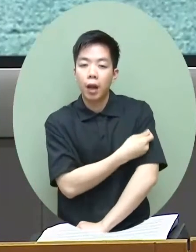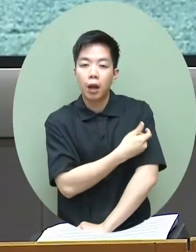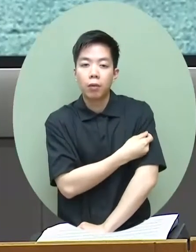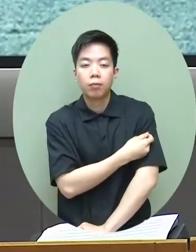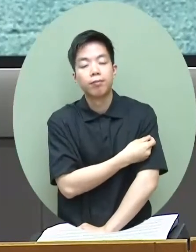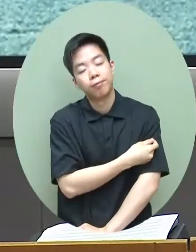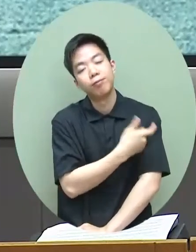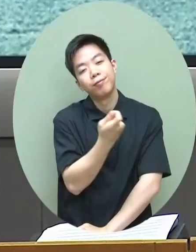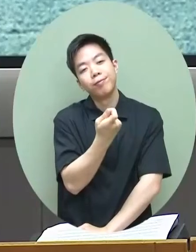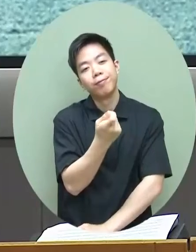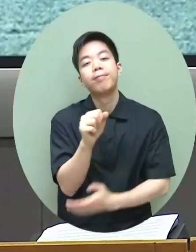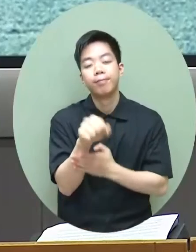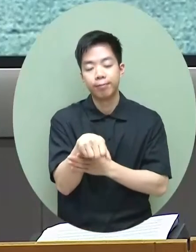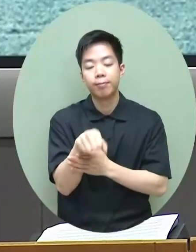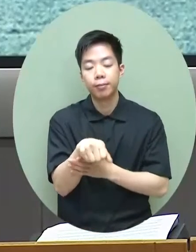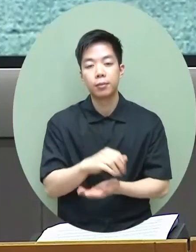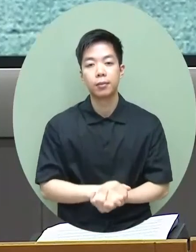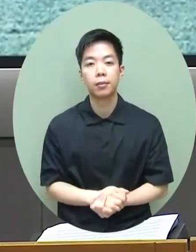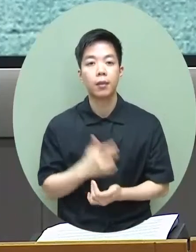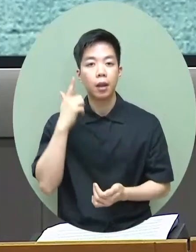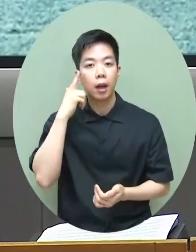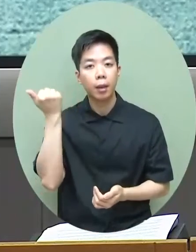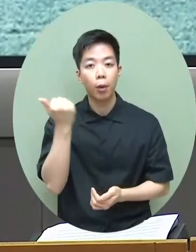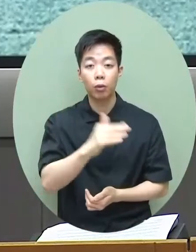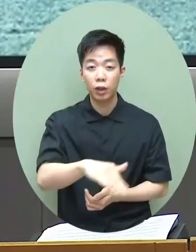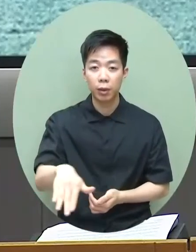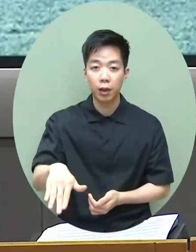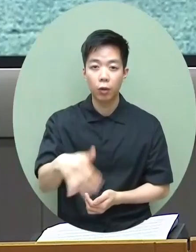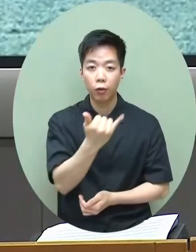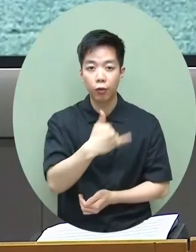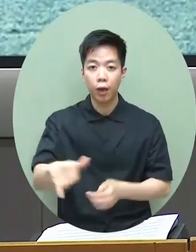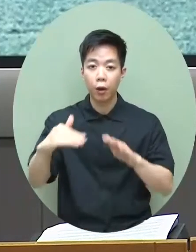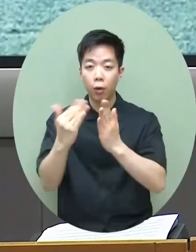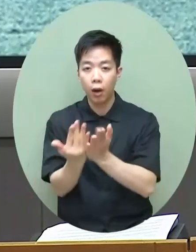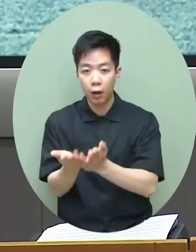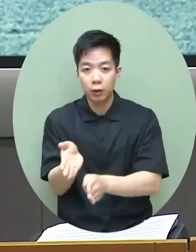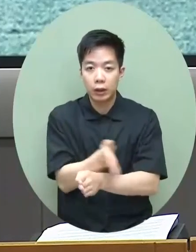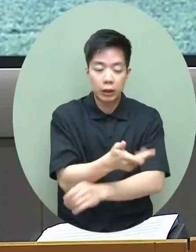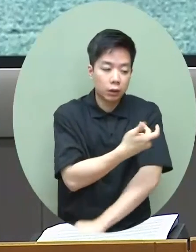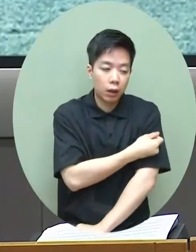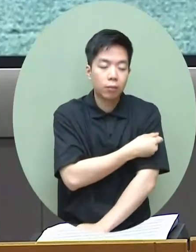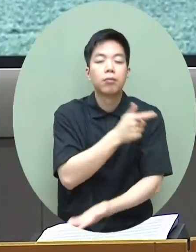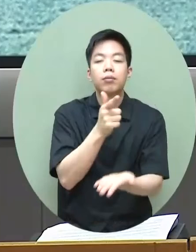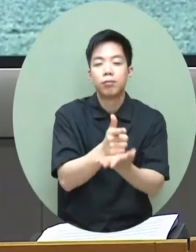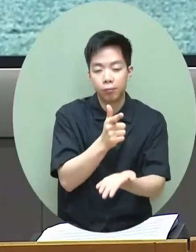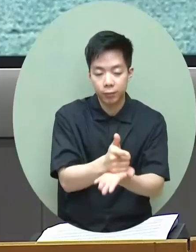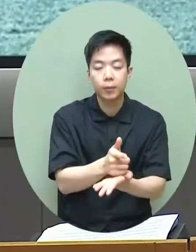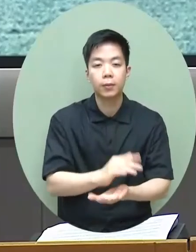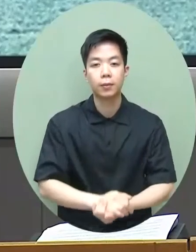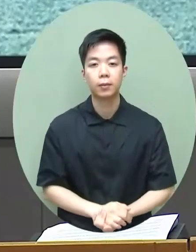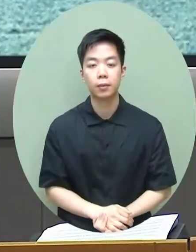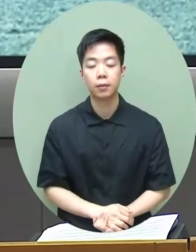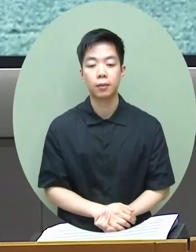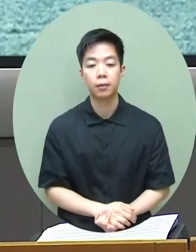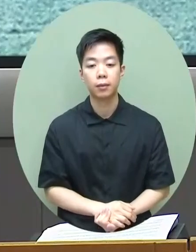among children between 3 and 11 is not satisfactory. We do hope that when children resume schooling, they should have